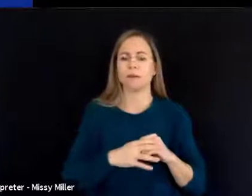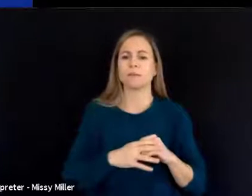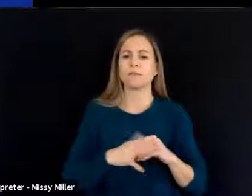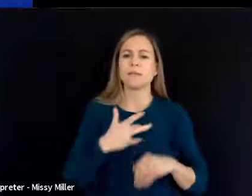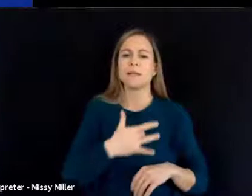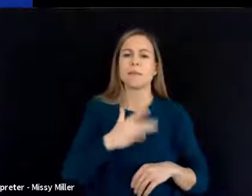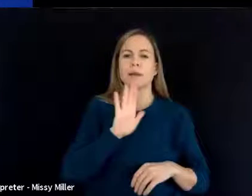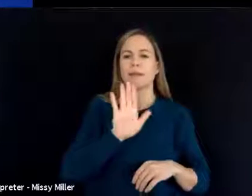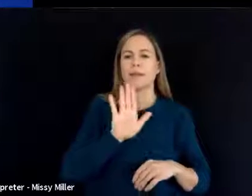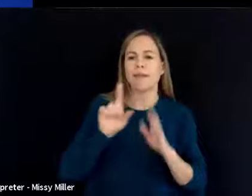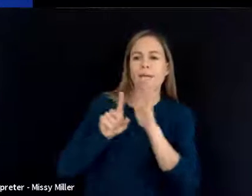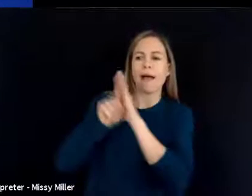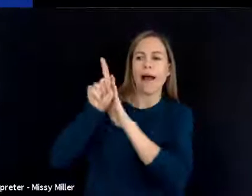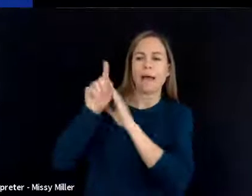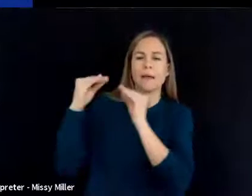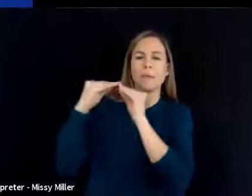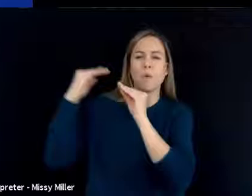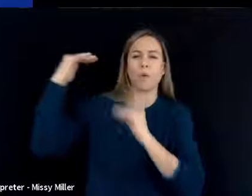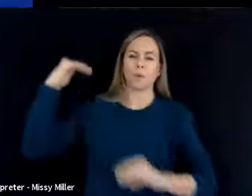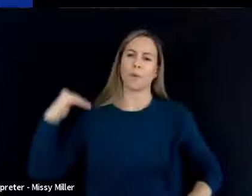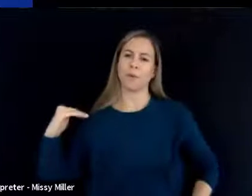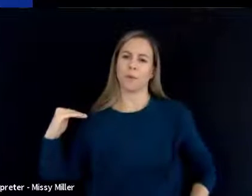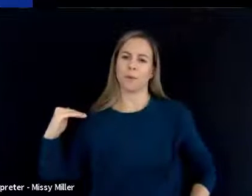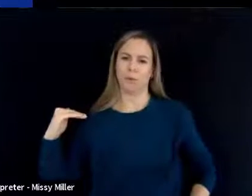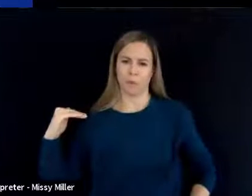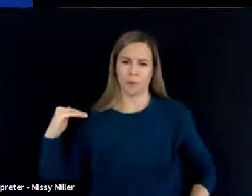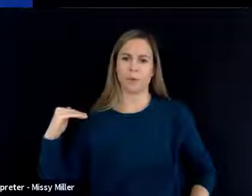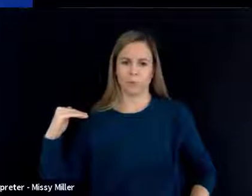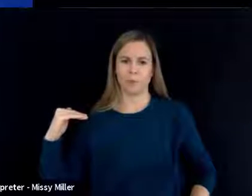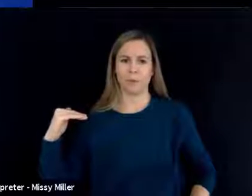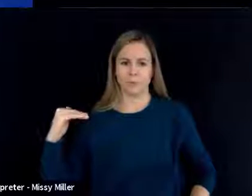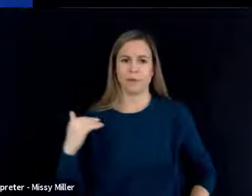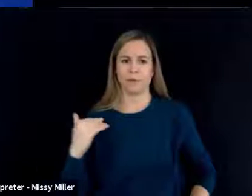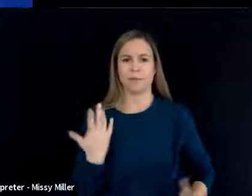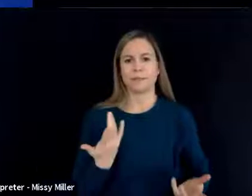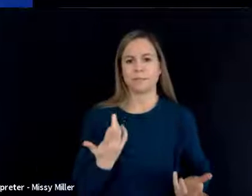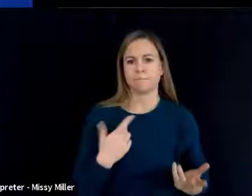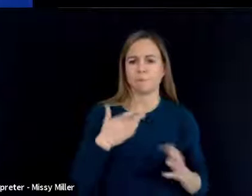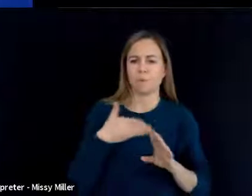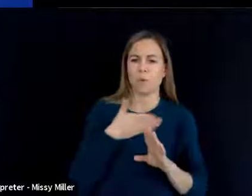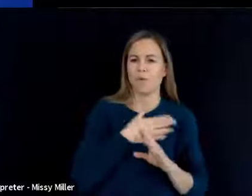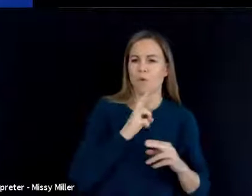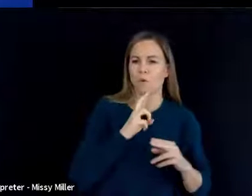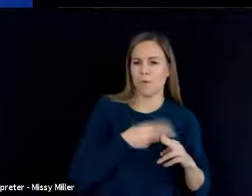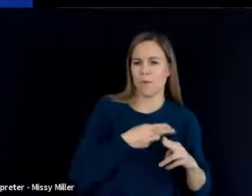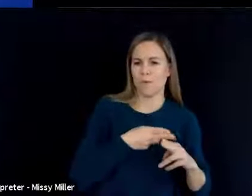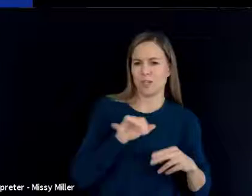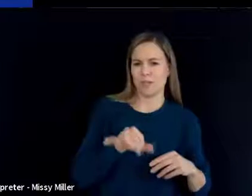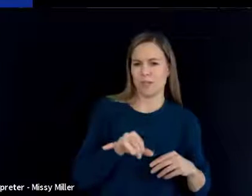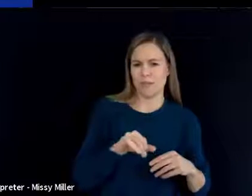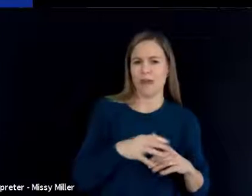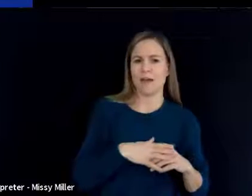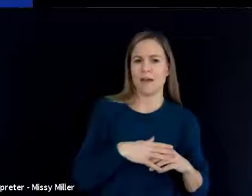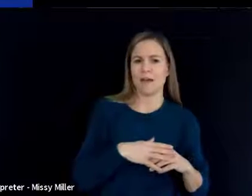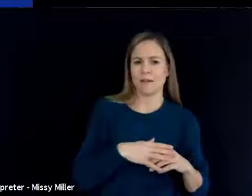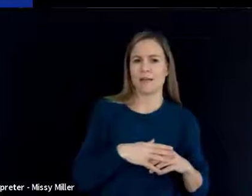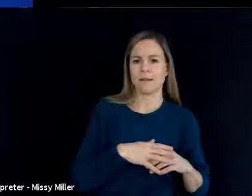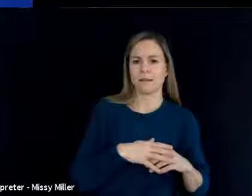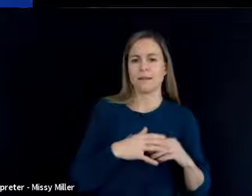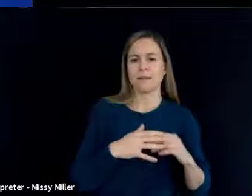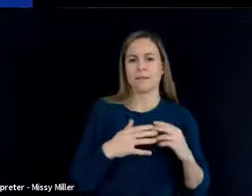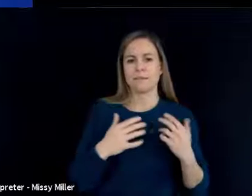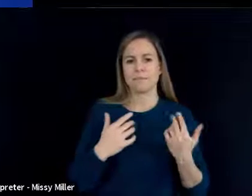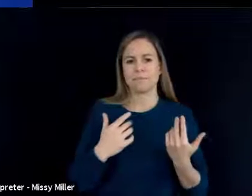I know we've mentioned to you on previous slides. And in one of the earlier slides, I was remiss in mentioning